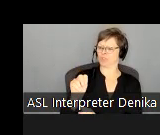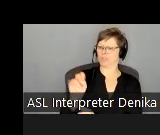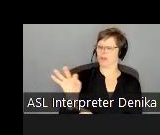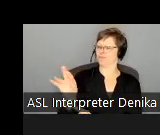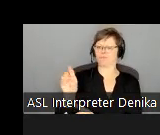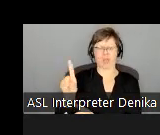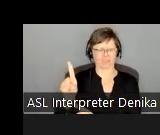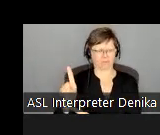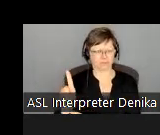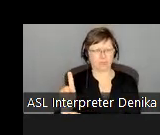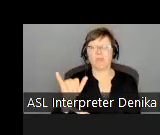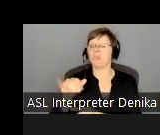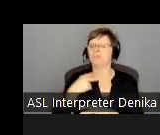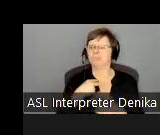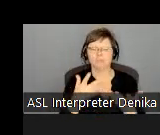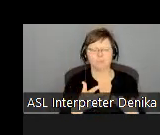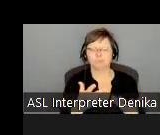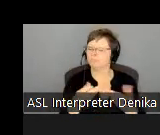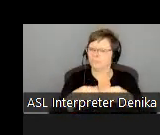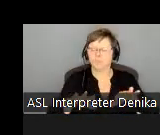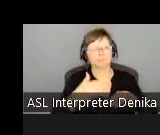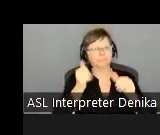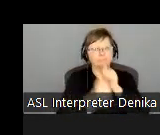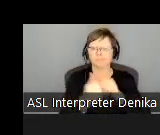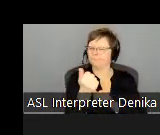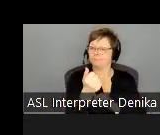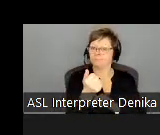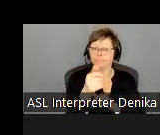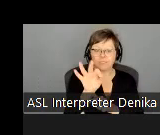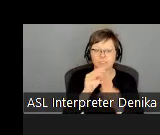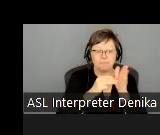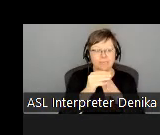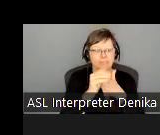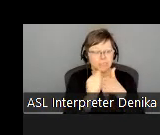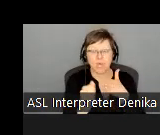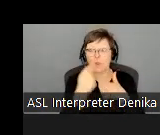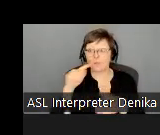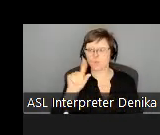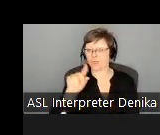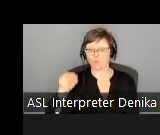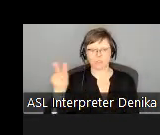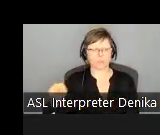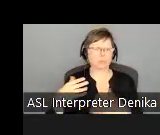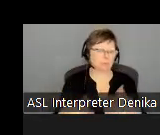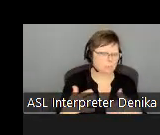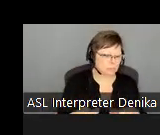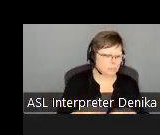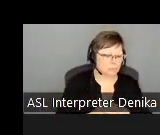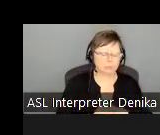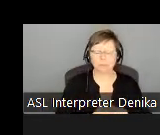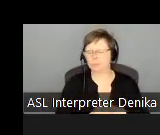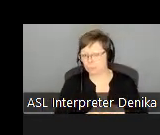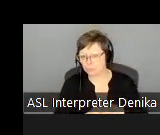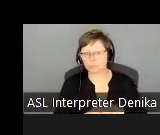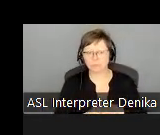extortion fraud victims reported losing over $19 million to fraudsters in 2022. And then the